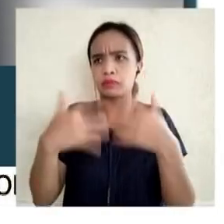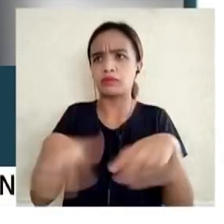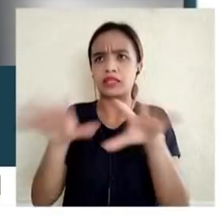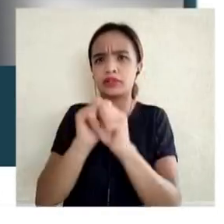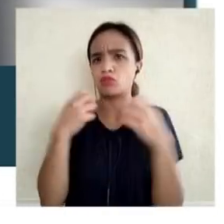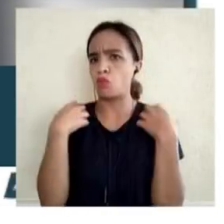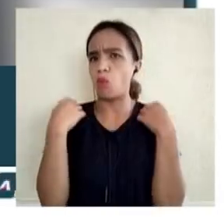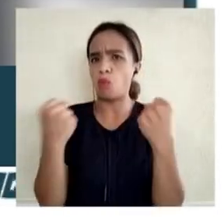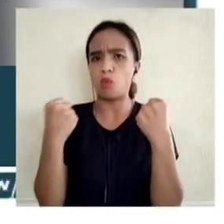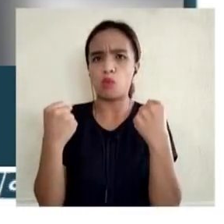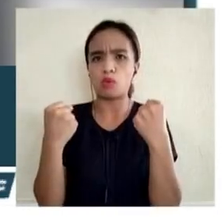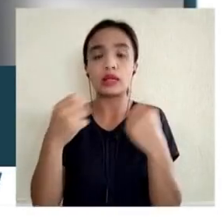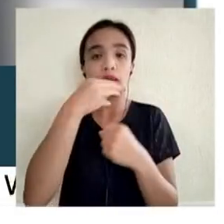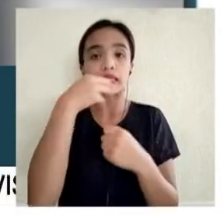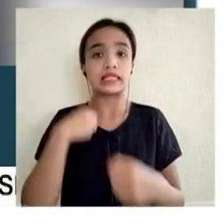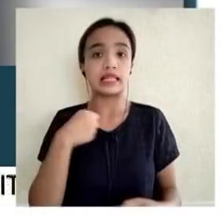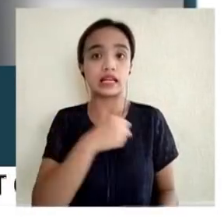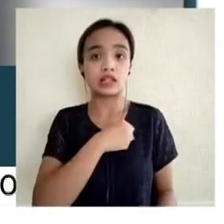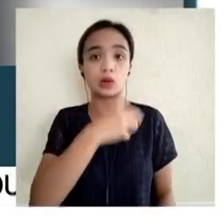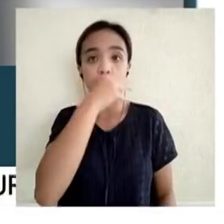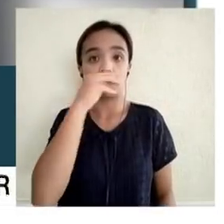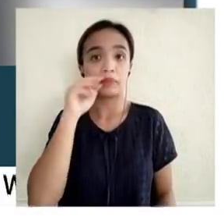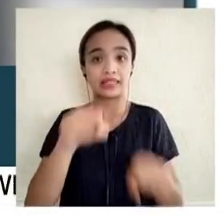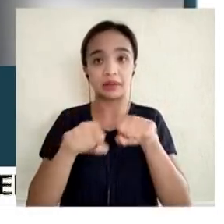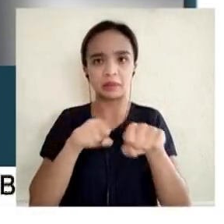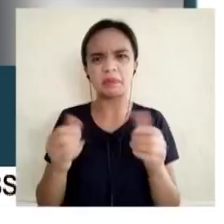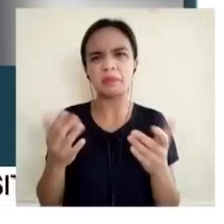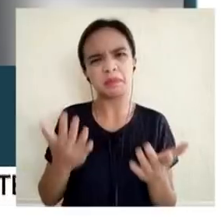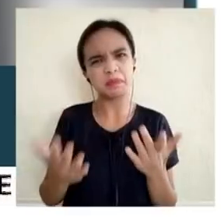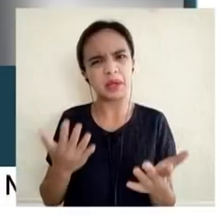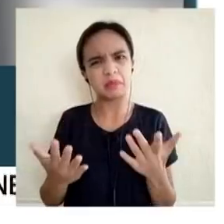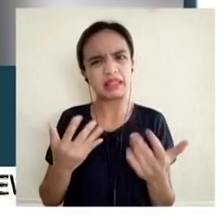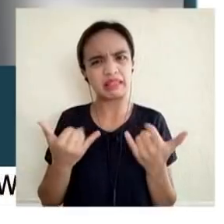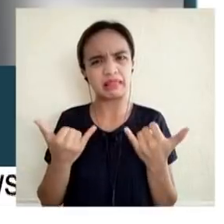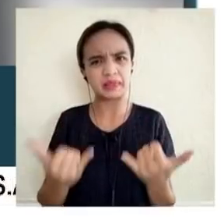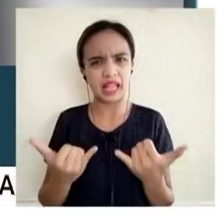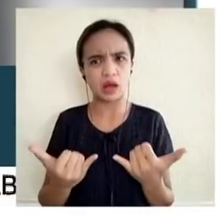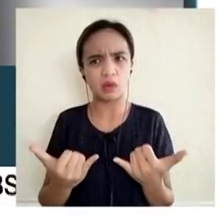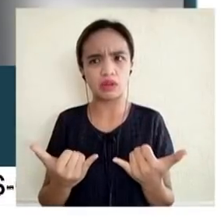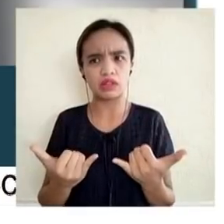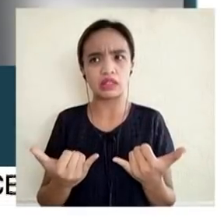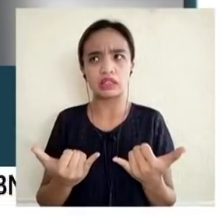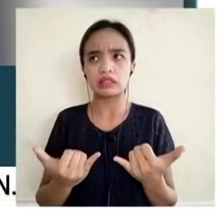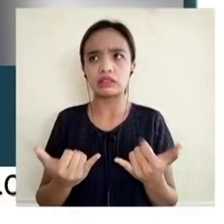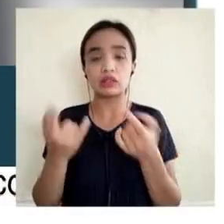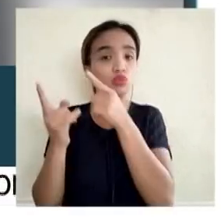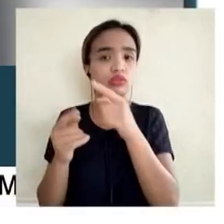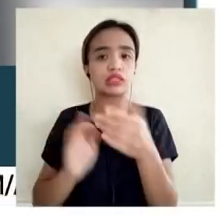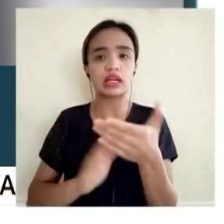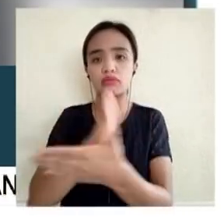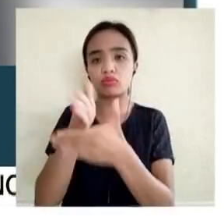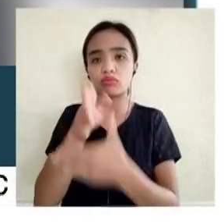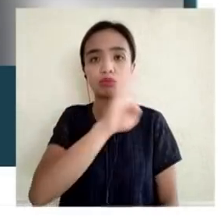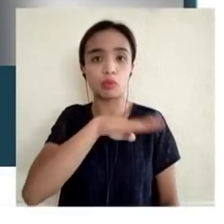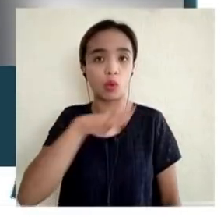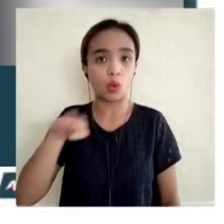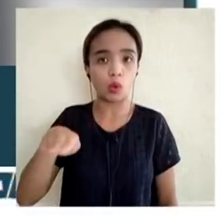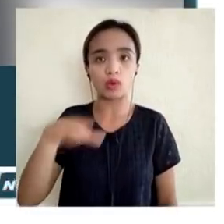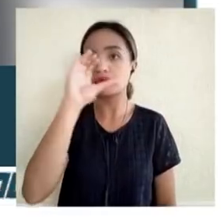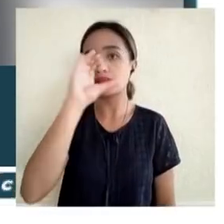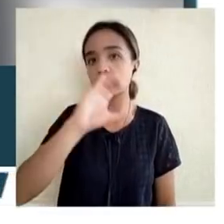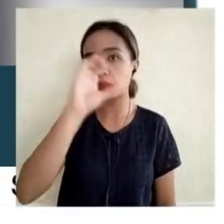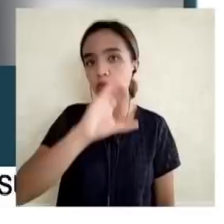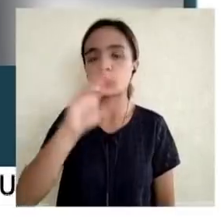Senator Manny Pacquiao is now going to, or maybe right now, is already in Bohol and Cebu. So Visayas